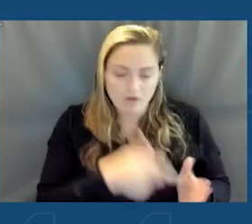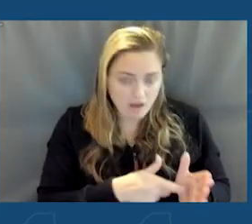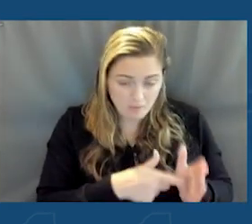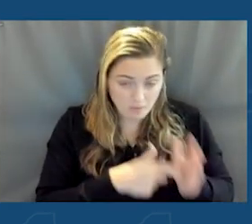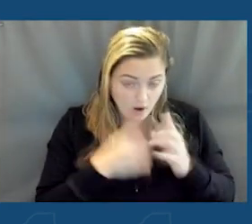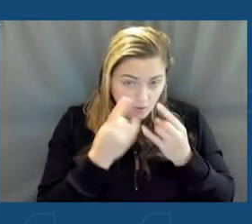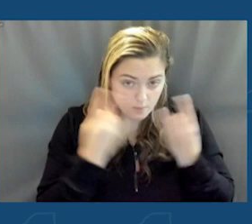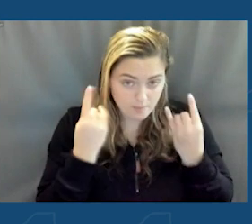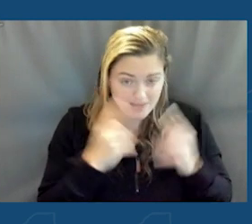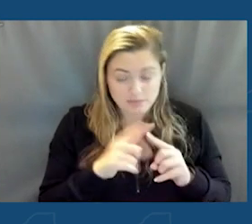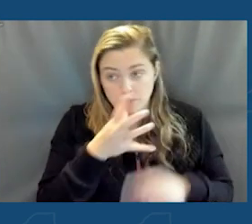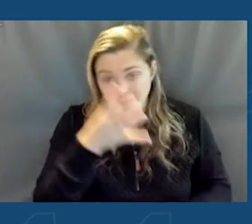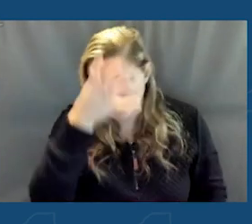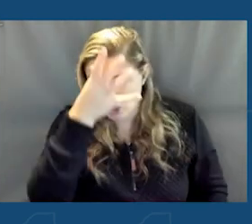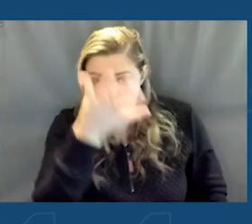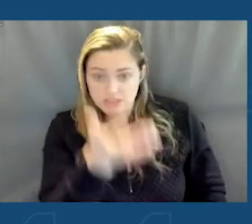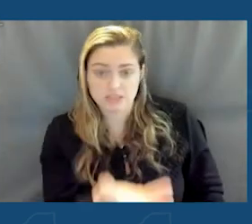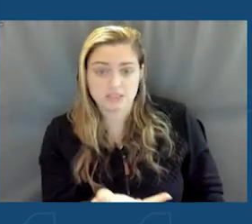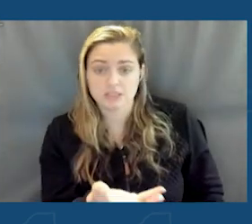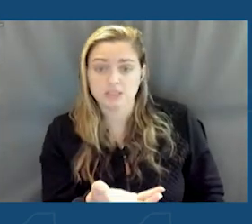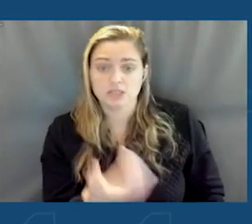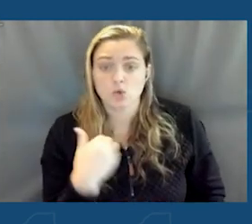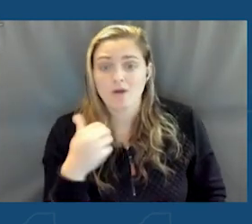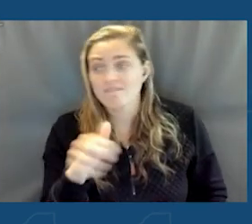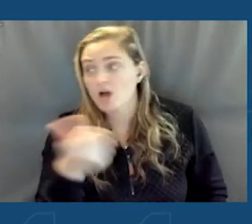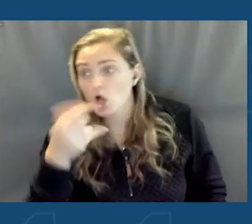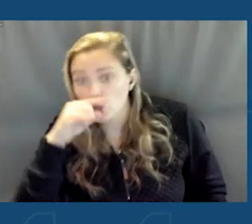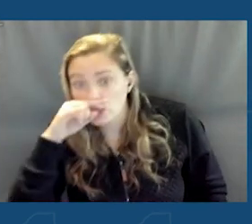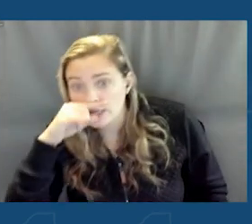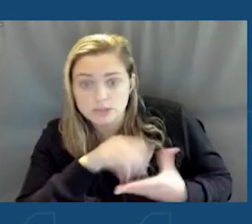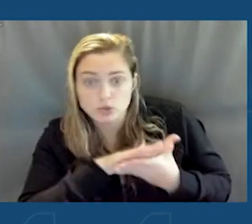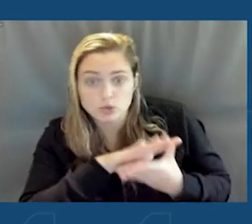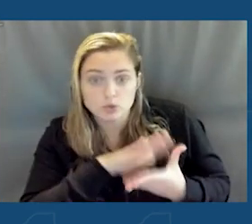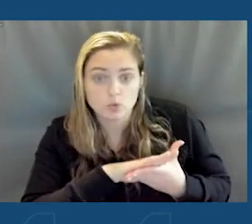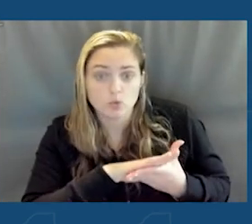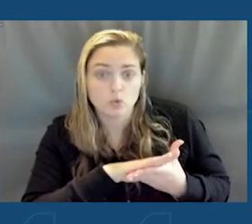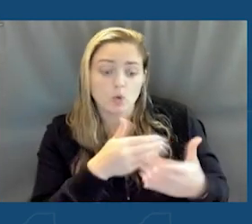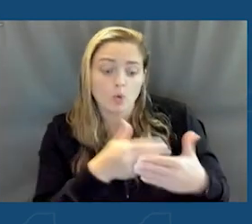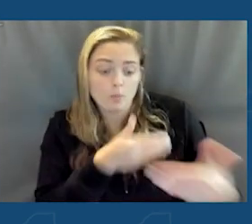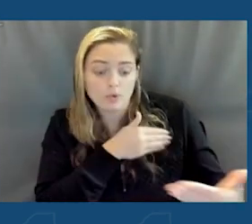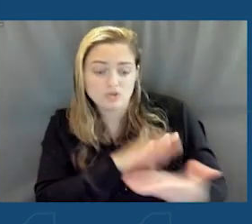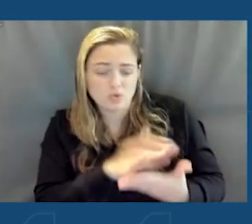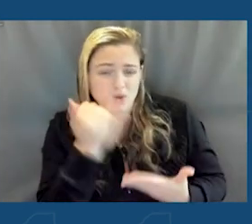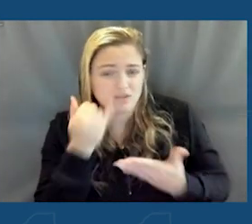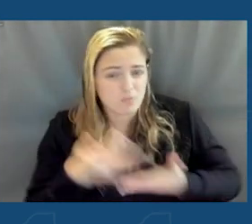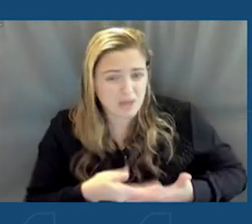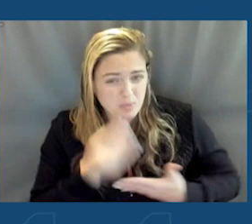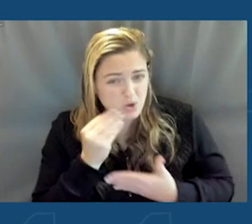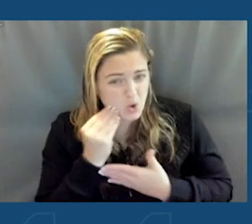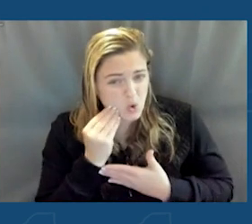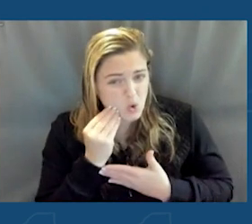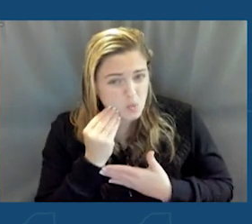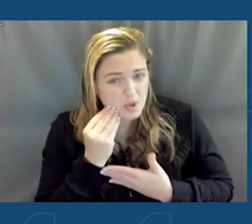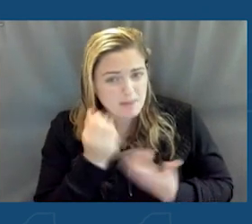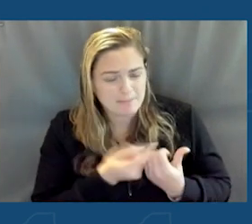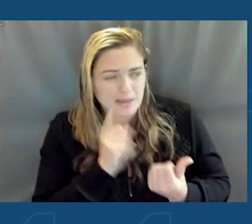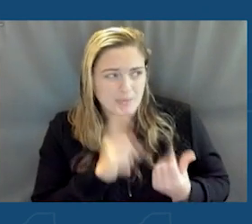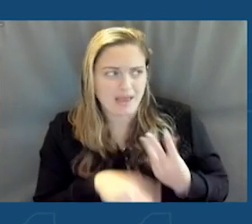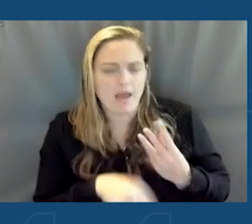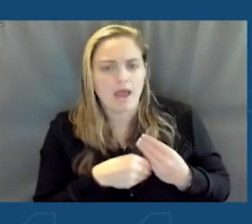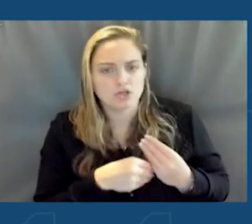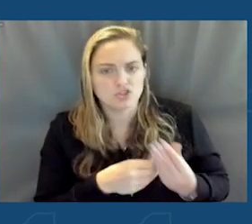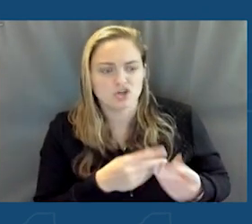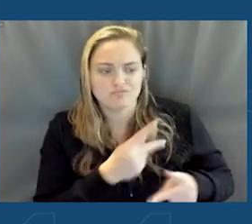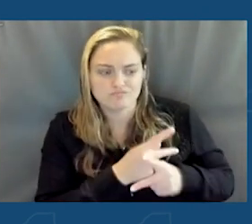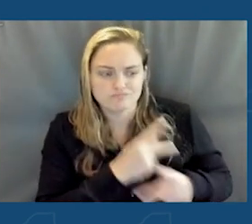saying, parents, you got other kids, you got kids in school, preschool, and you got a baby at home, you really might just want to take these extra precautions. And by